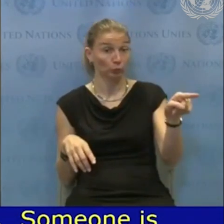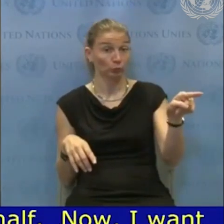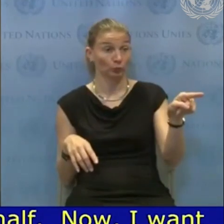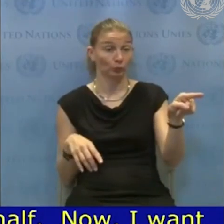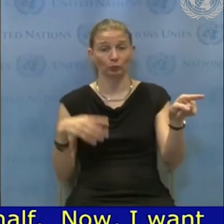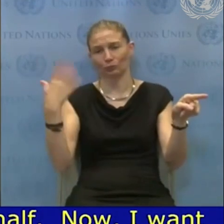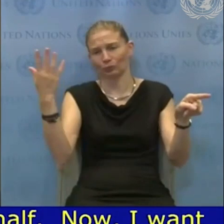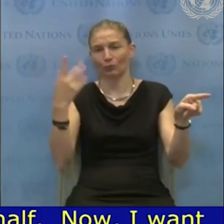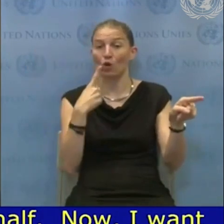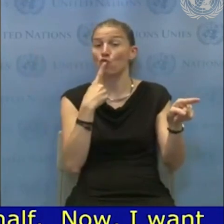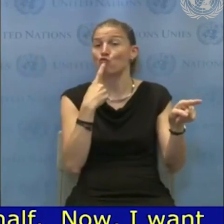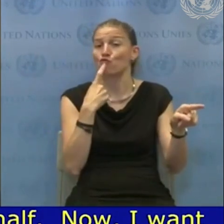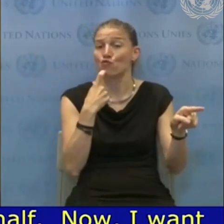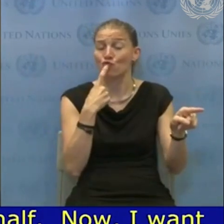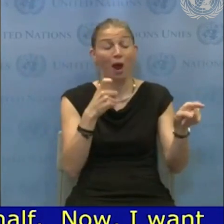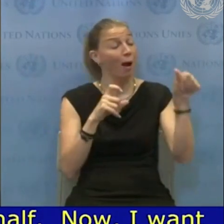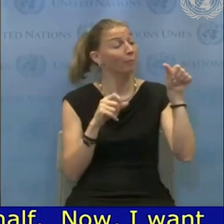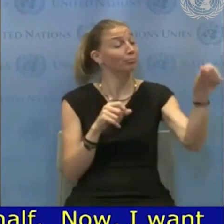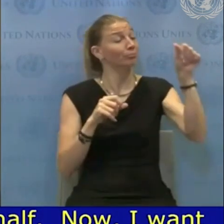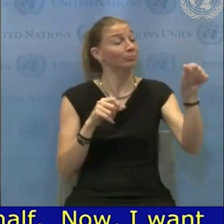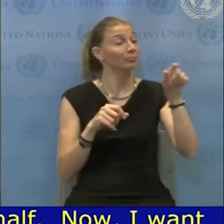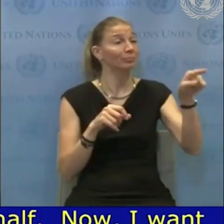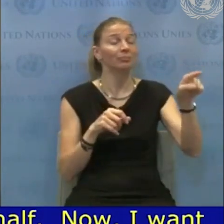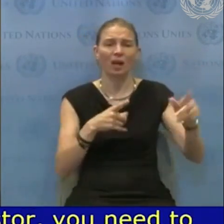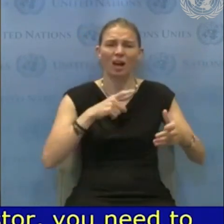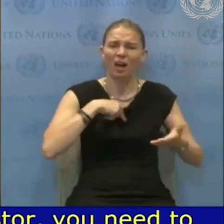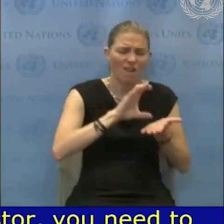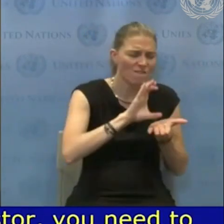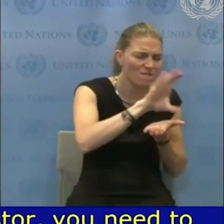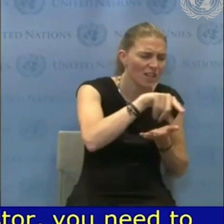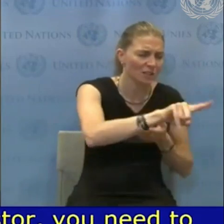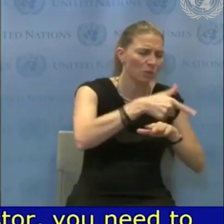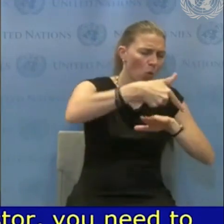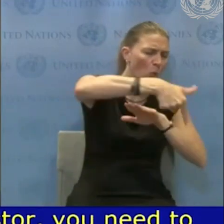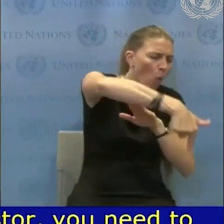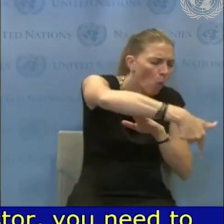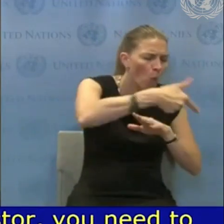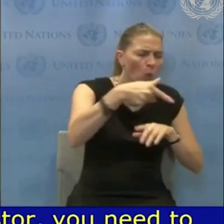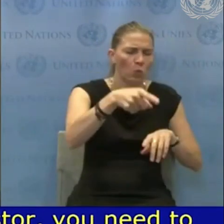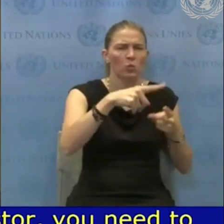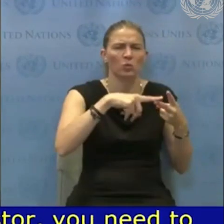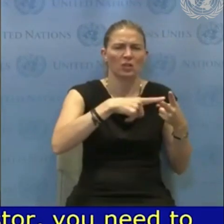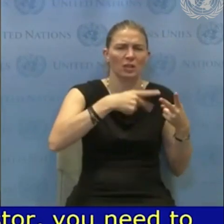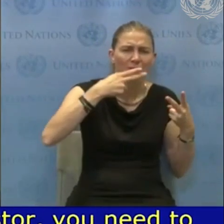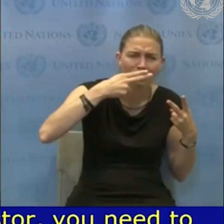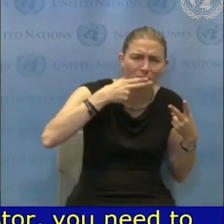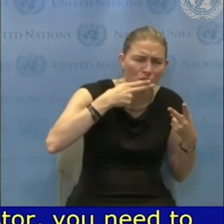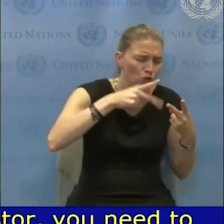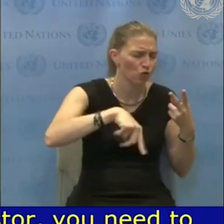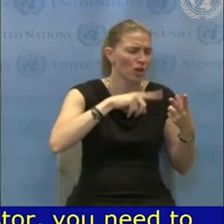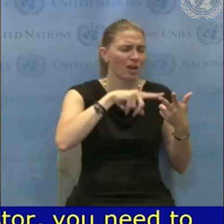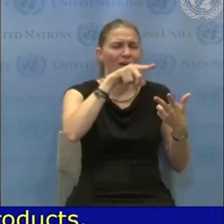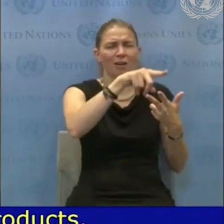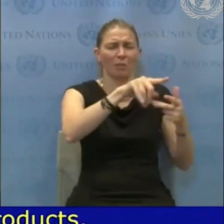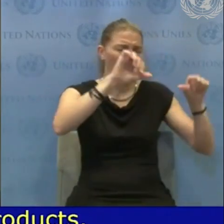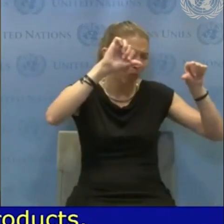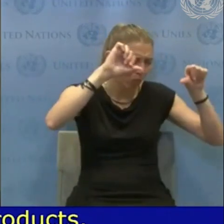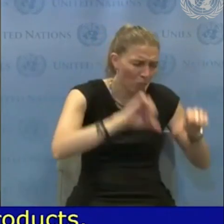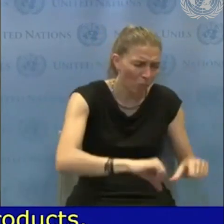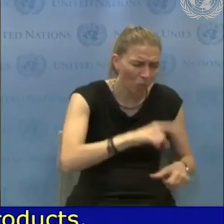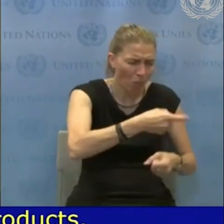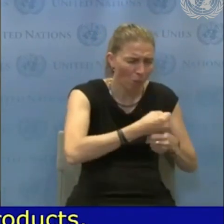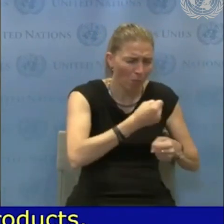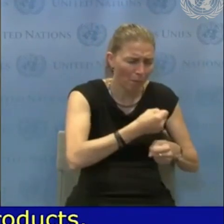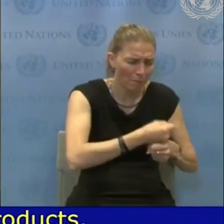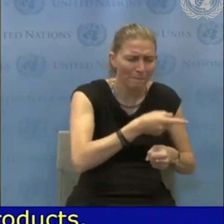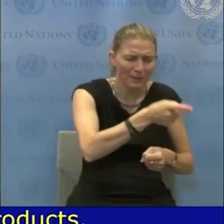button, your pension is invested in oil, cigarettes, companies with poor employment practices. If you press